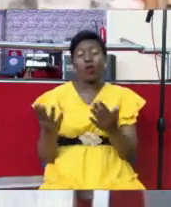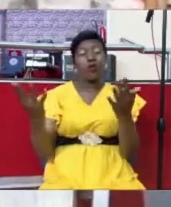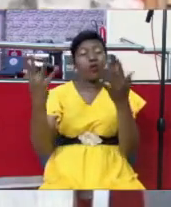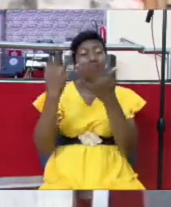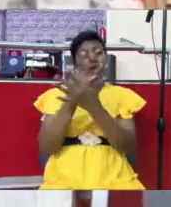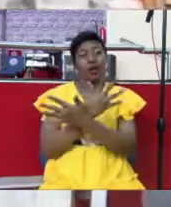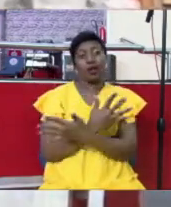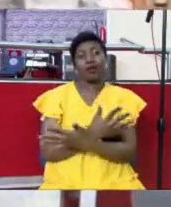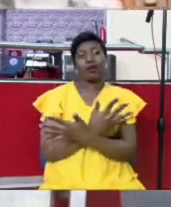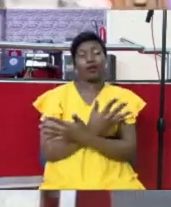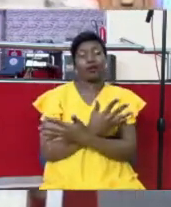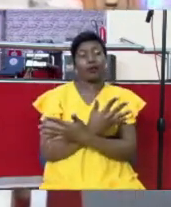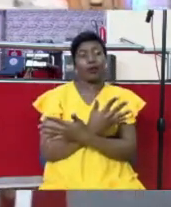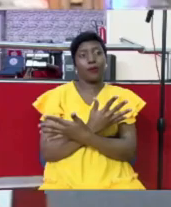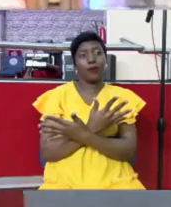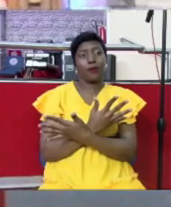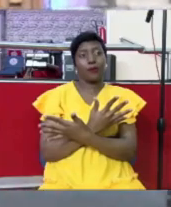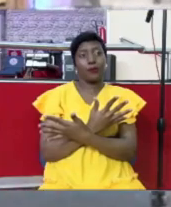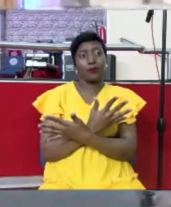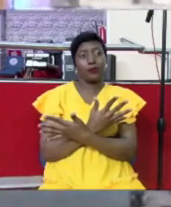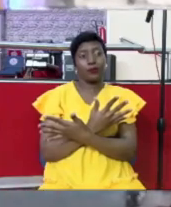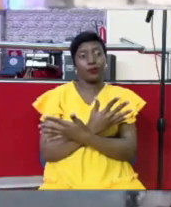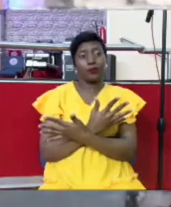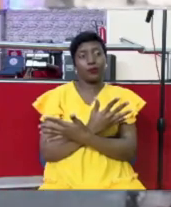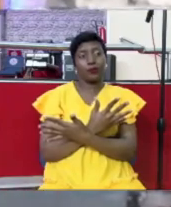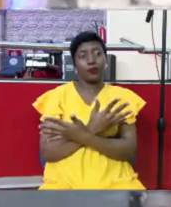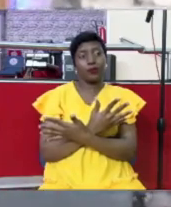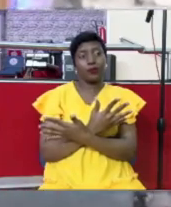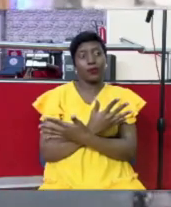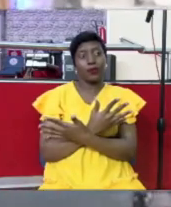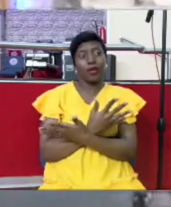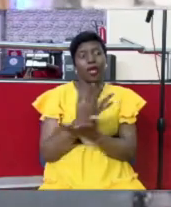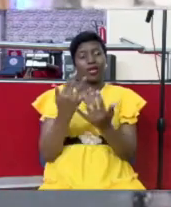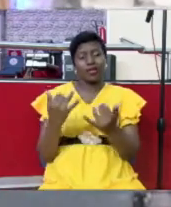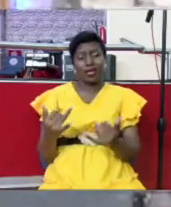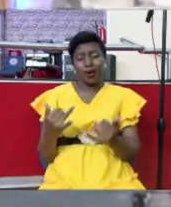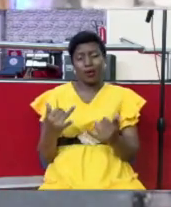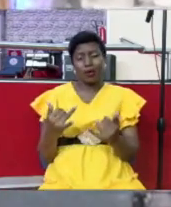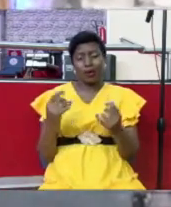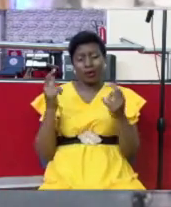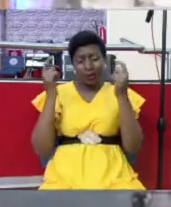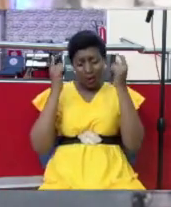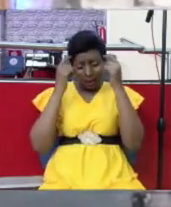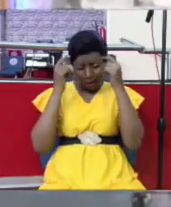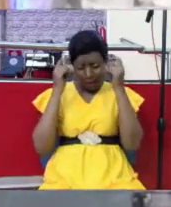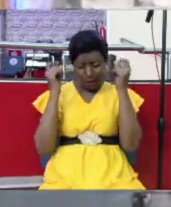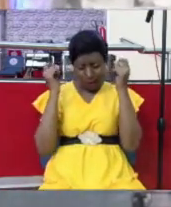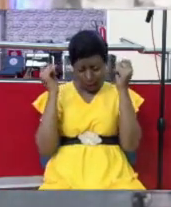ambapo alilala usiku kucha akinywa pombe na sasa anaumwa na kichwa maana shughulikia